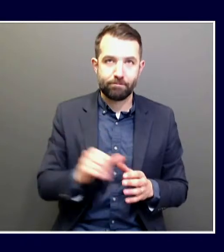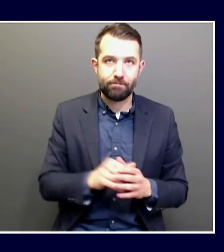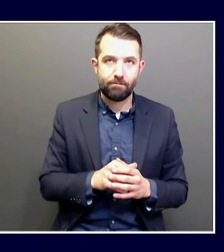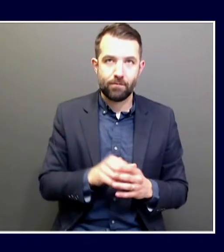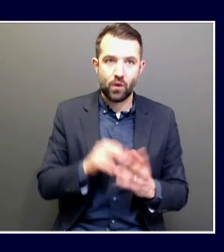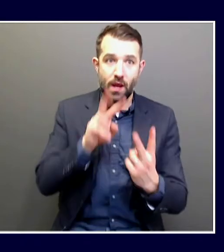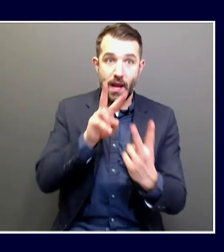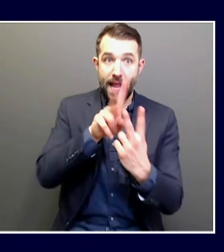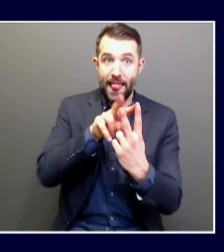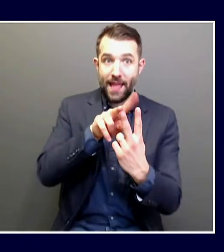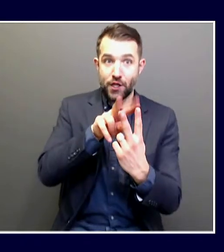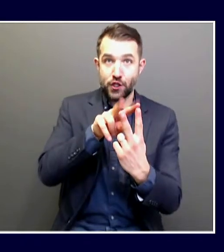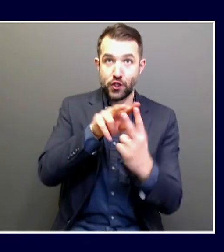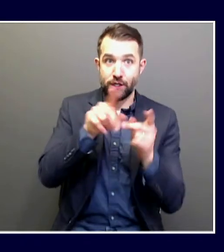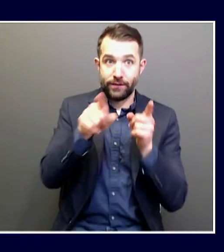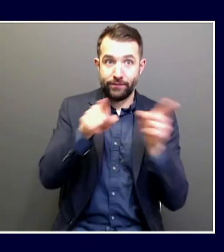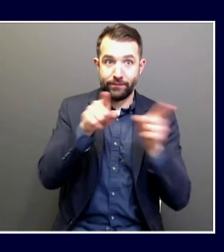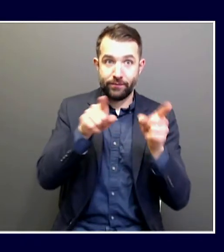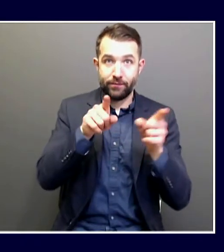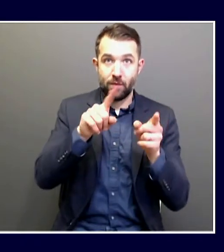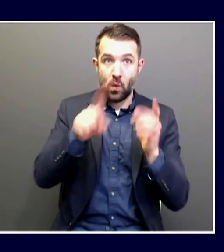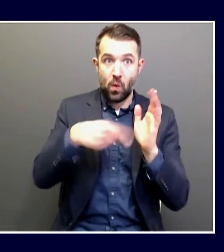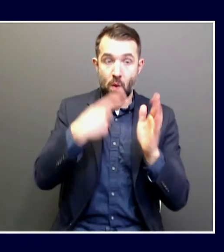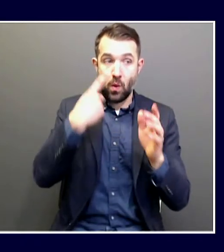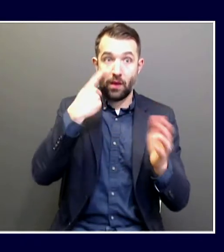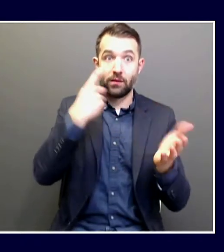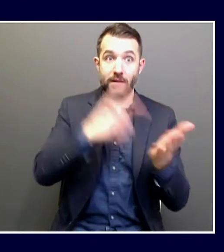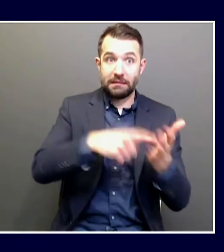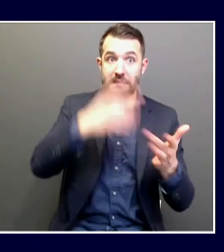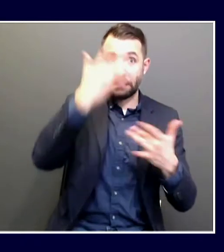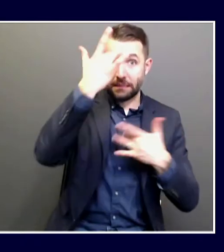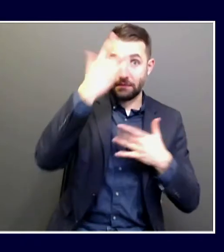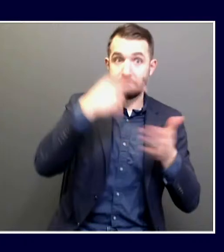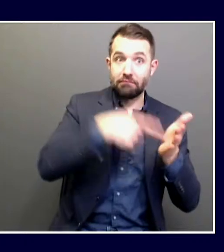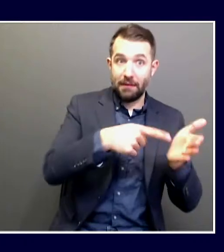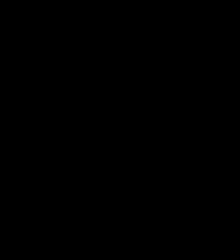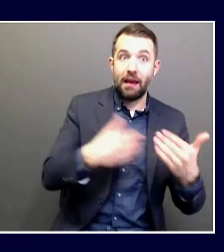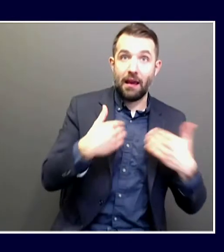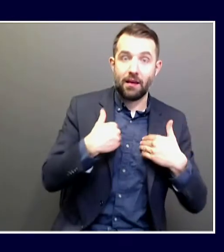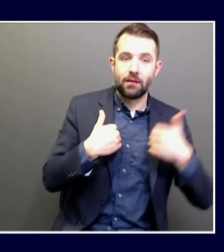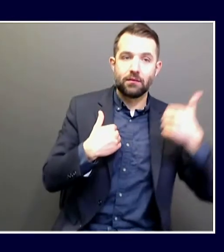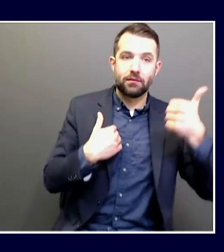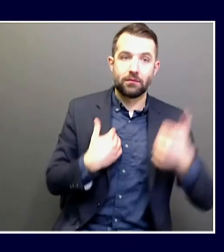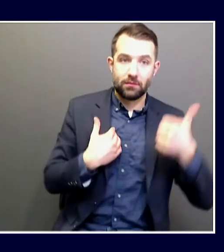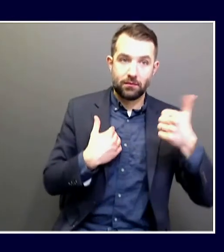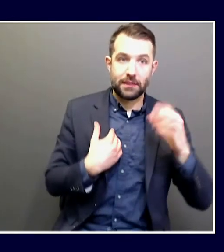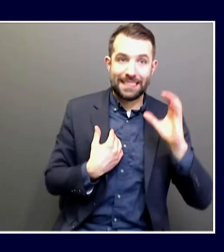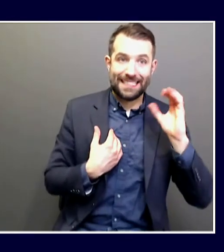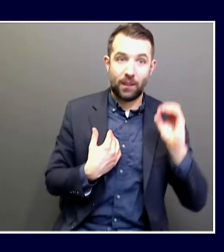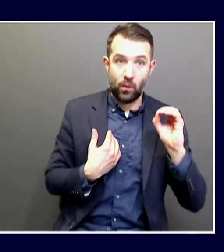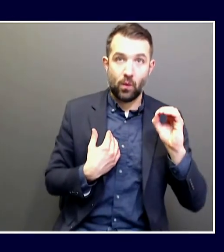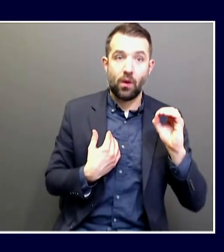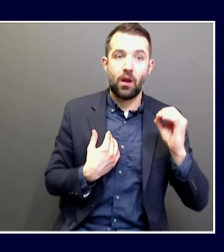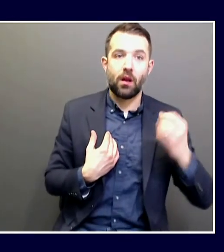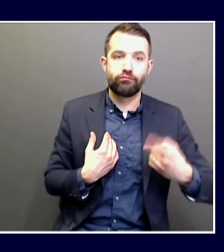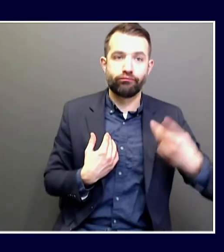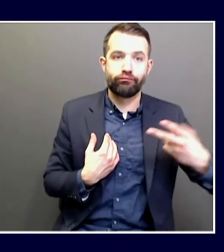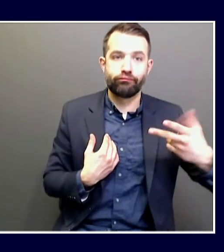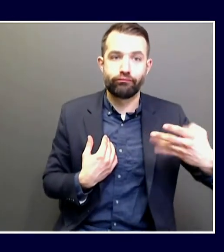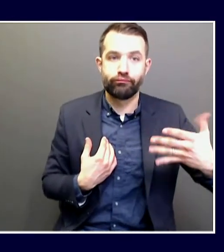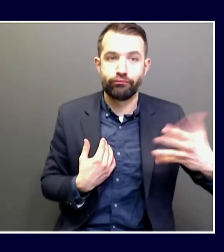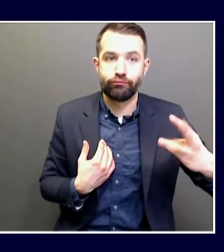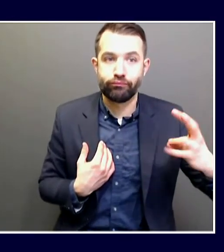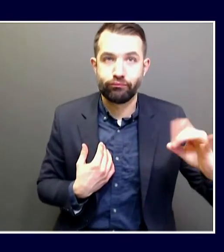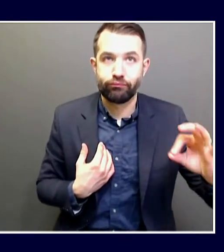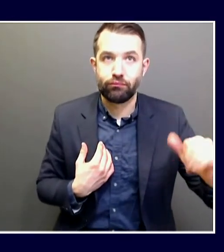the positive test, that's essentially your day 0. That's correct. That is exactly right. Got it. Thank you very much